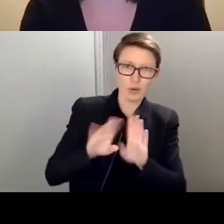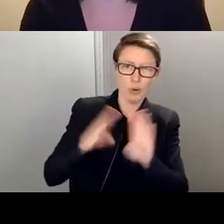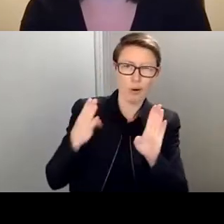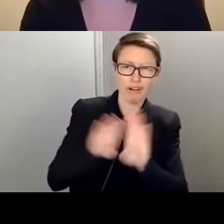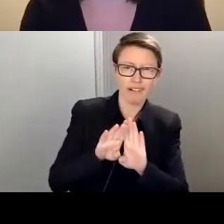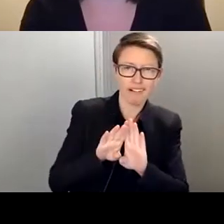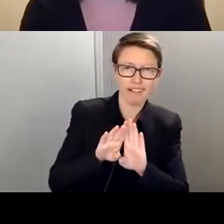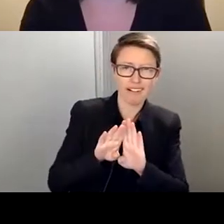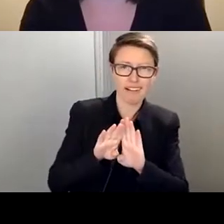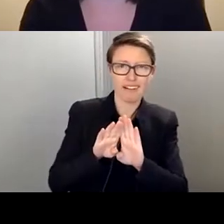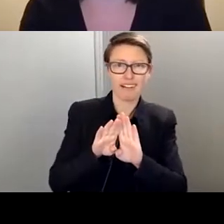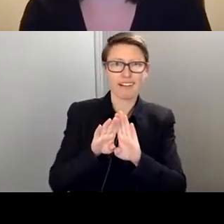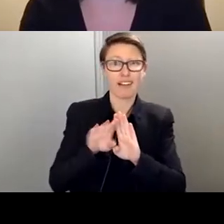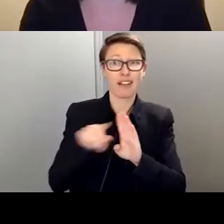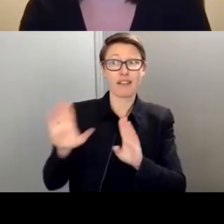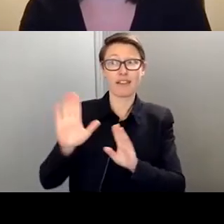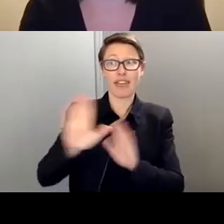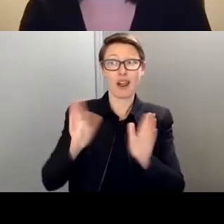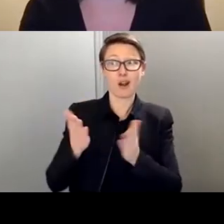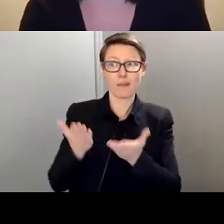pitches, right? I think that